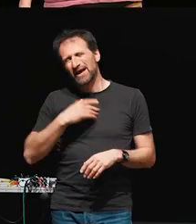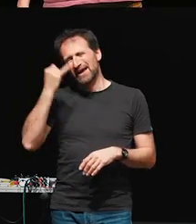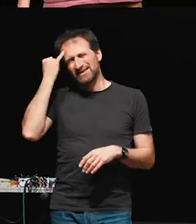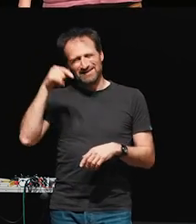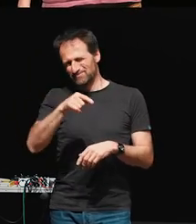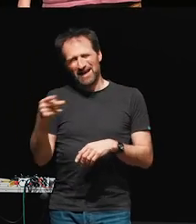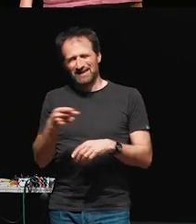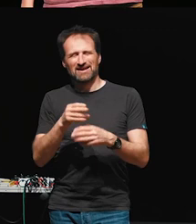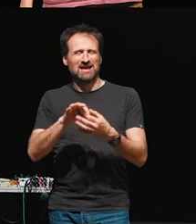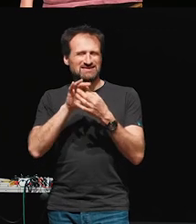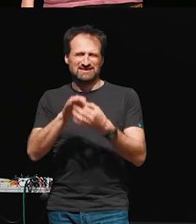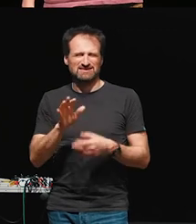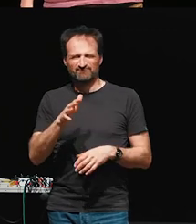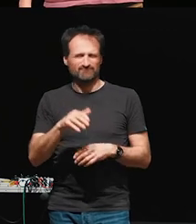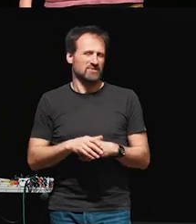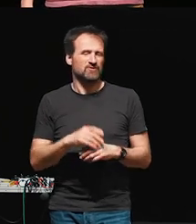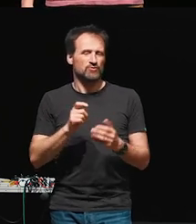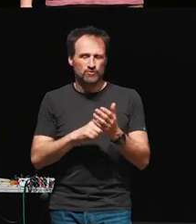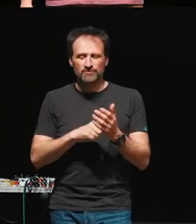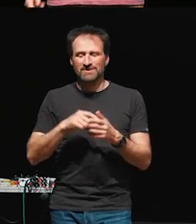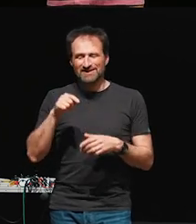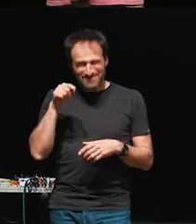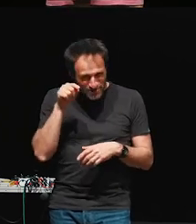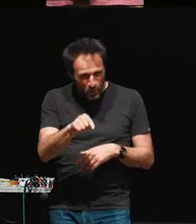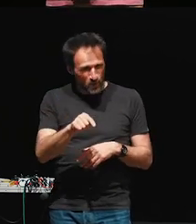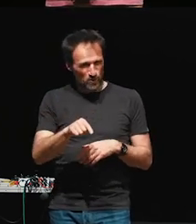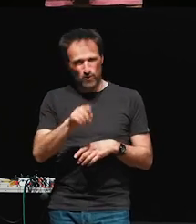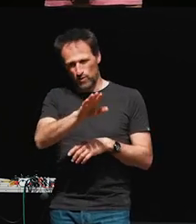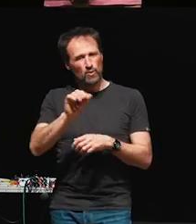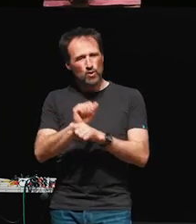is not how you are using your workers in your application.